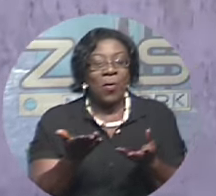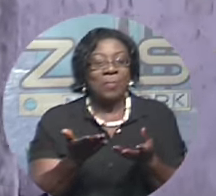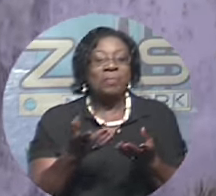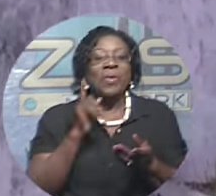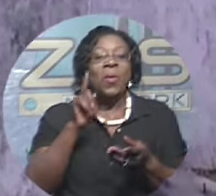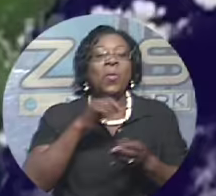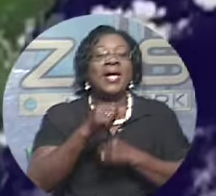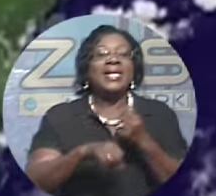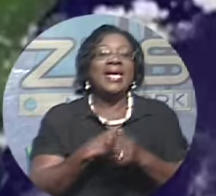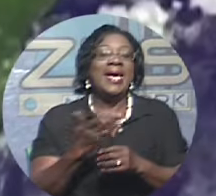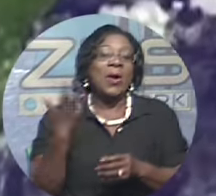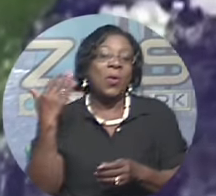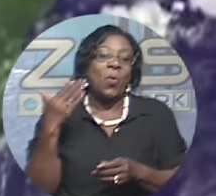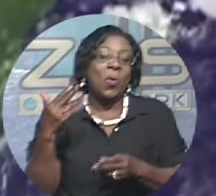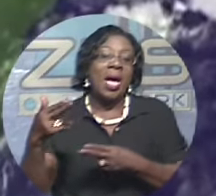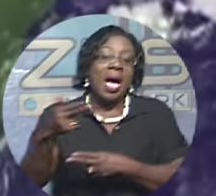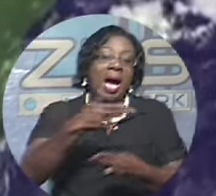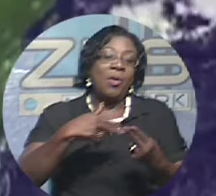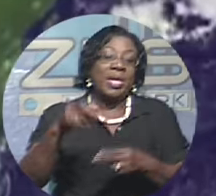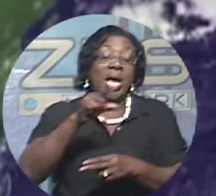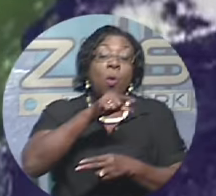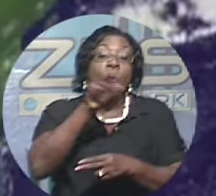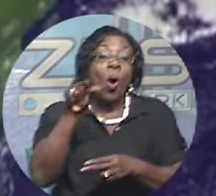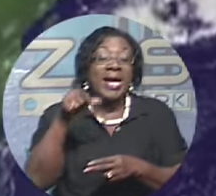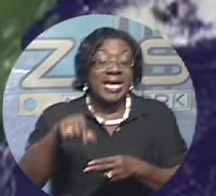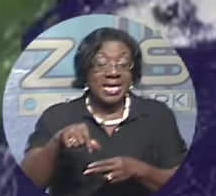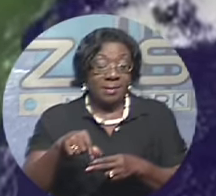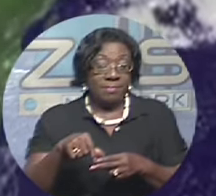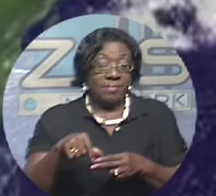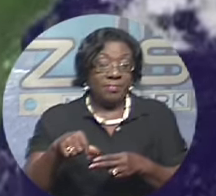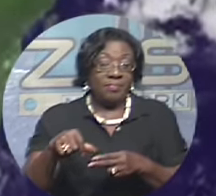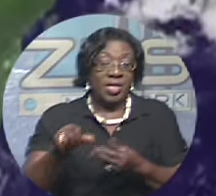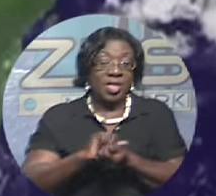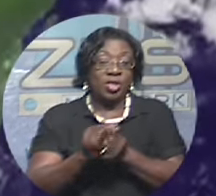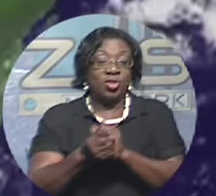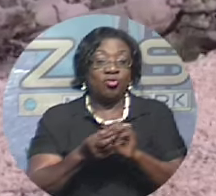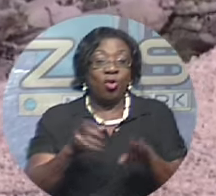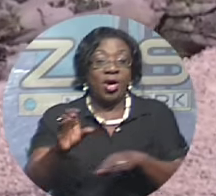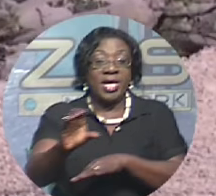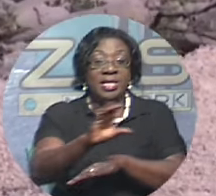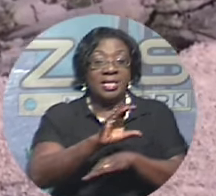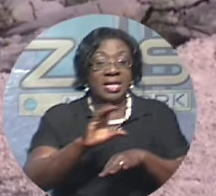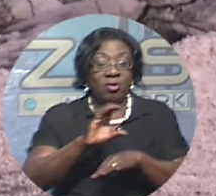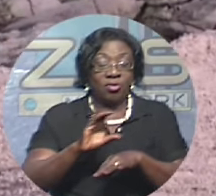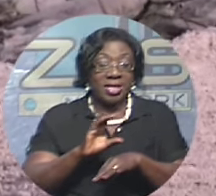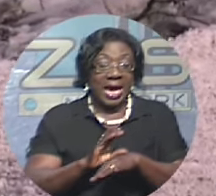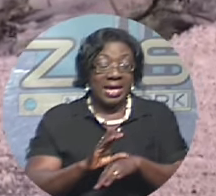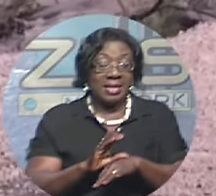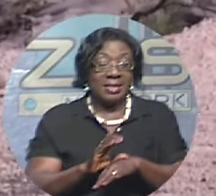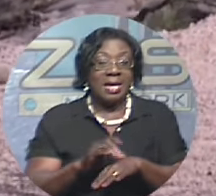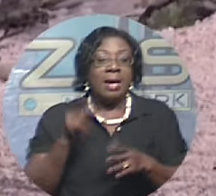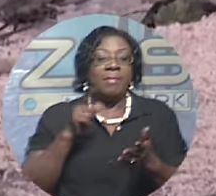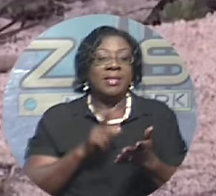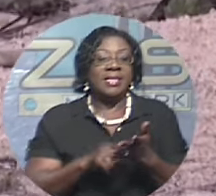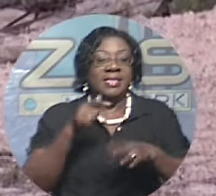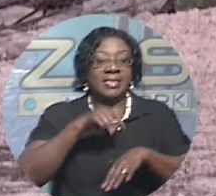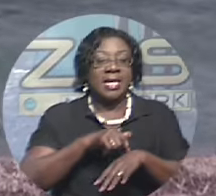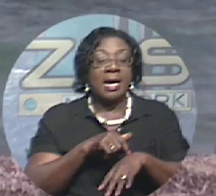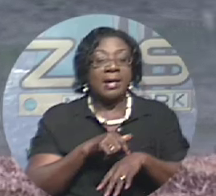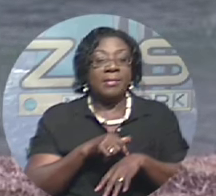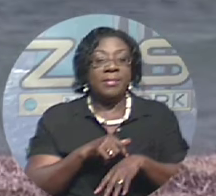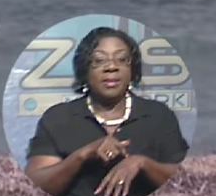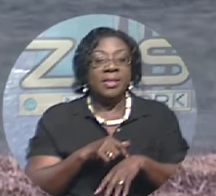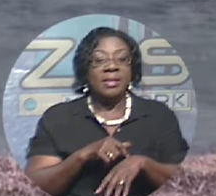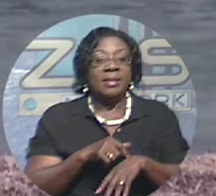trail of destruction after literally coming like a thief in the night. This time, Administrator Francita Neely